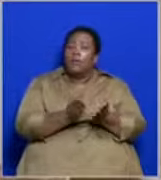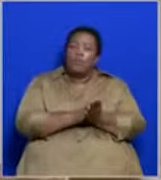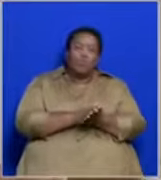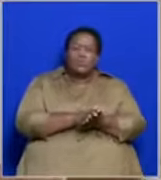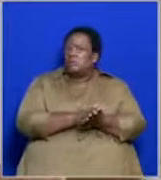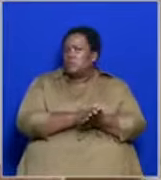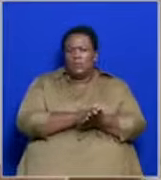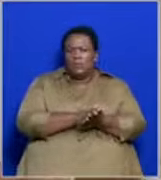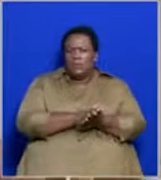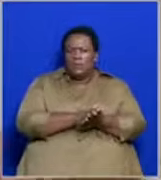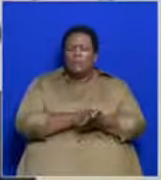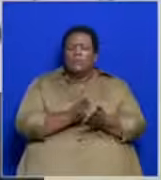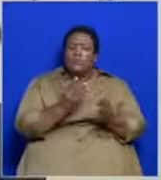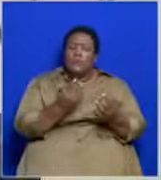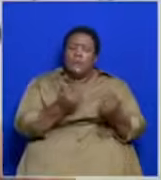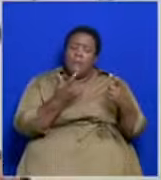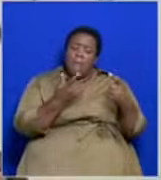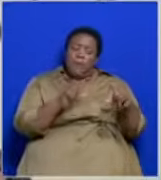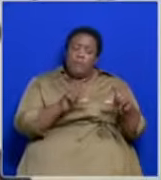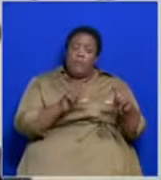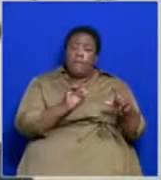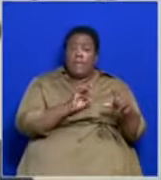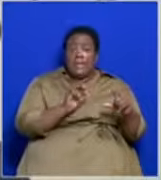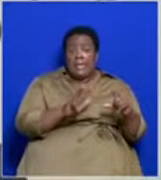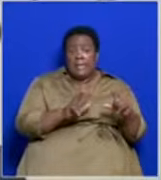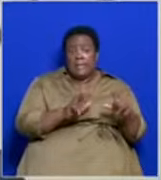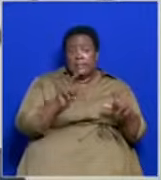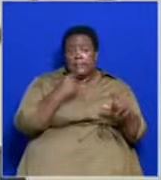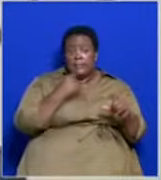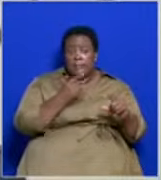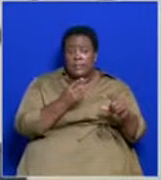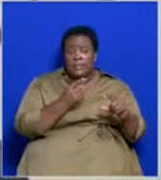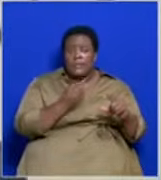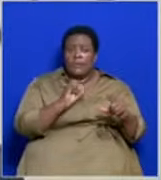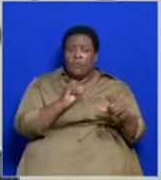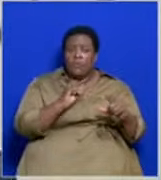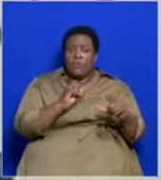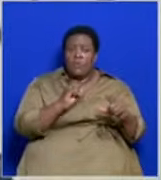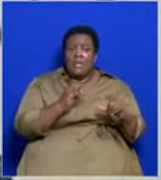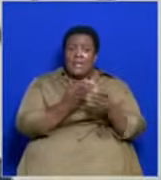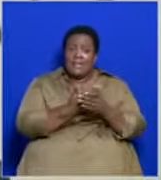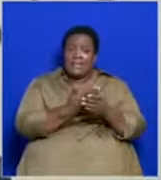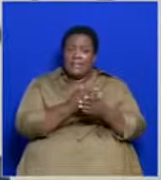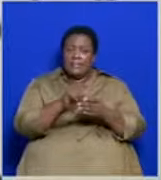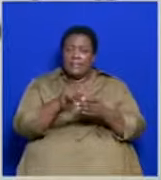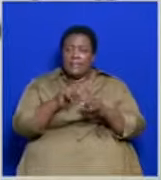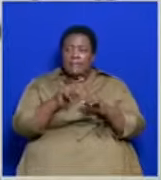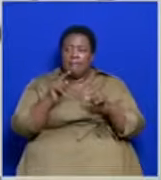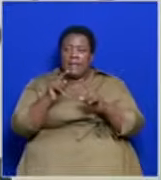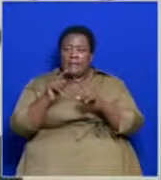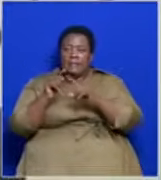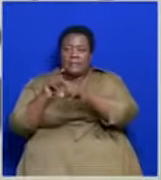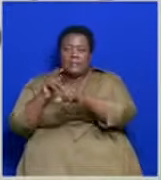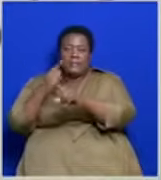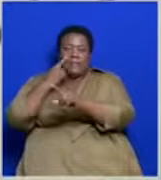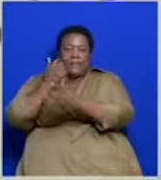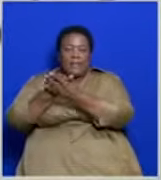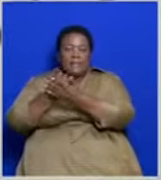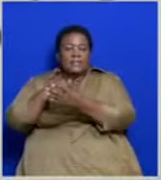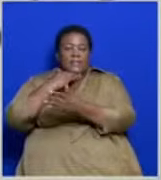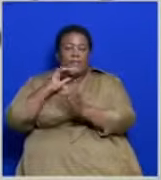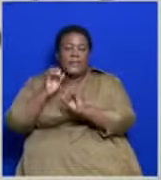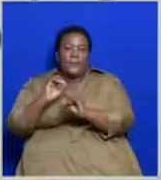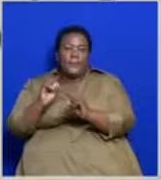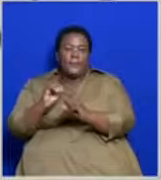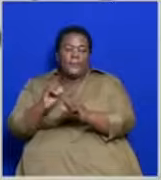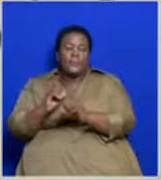paragraph 38, where you say there's a prima facie case against EMPD members. You had indicated at the